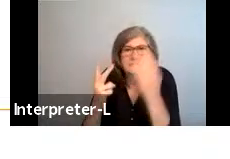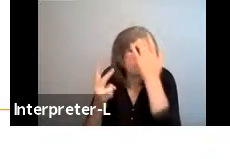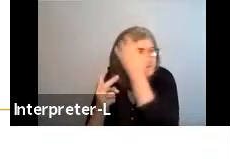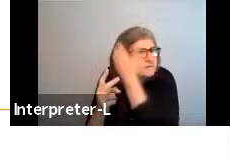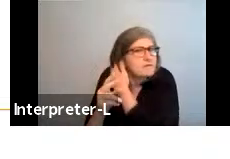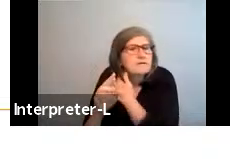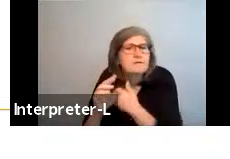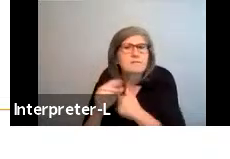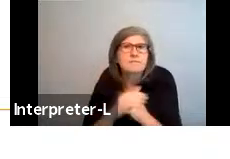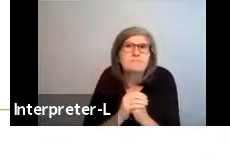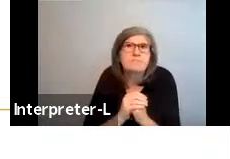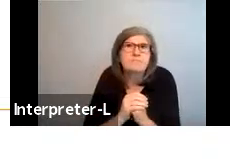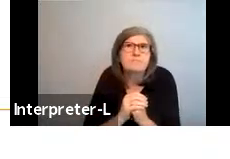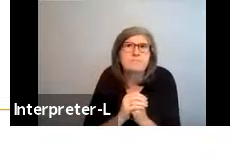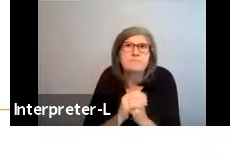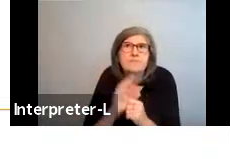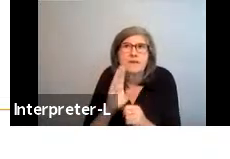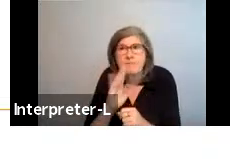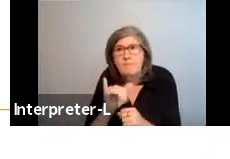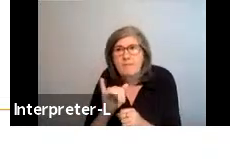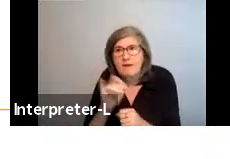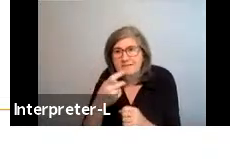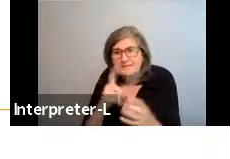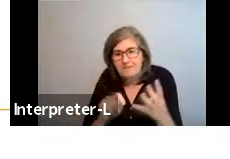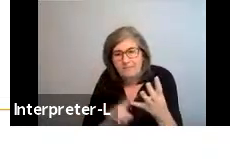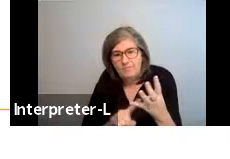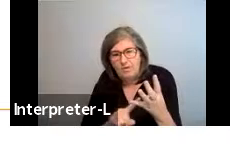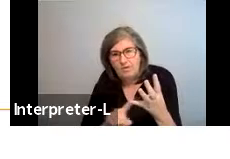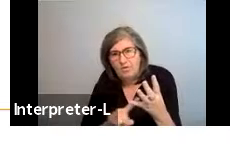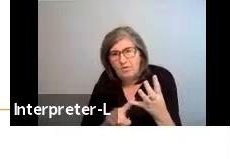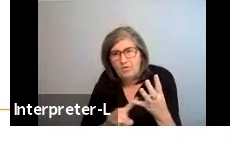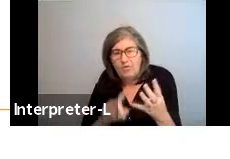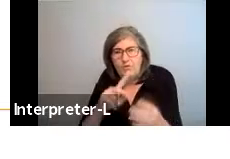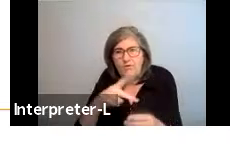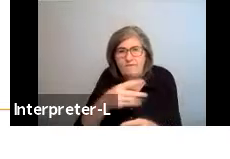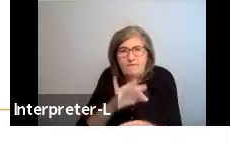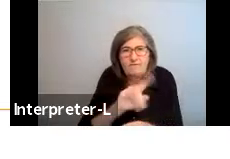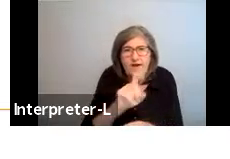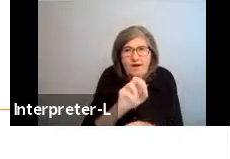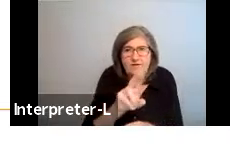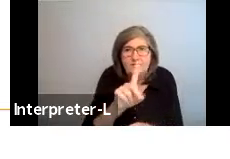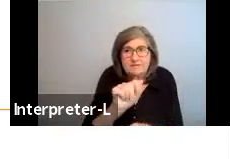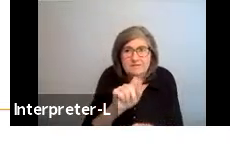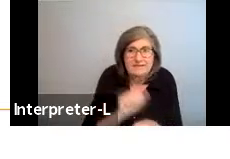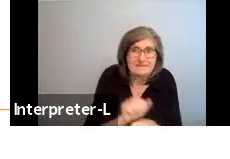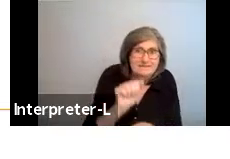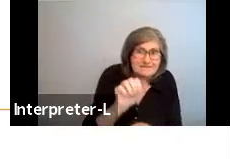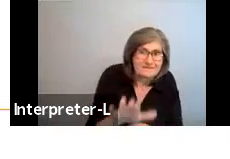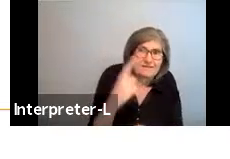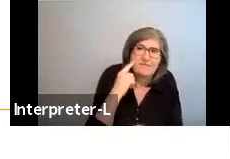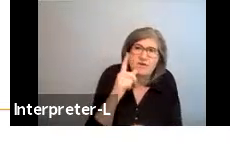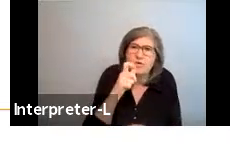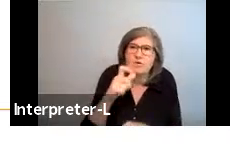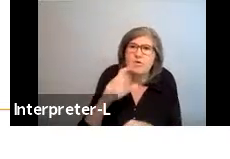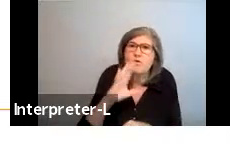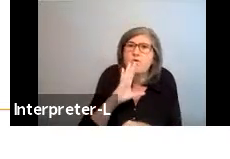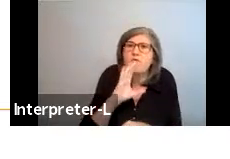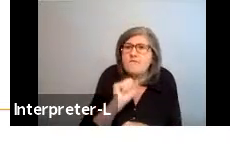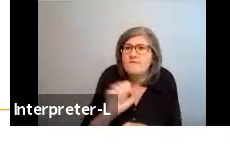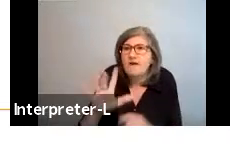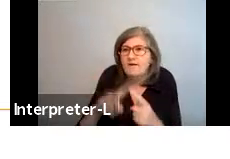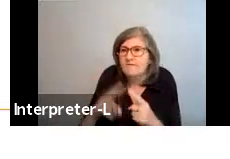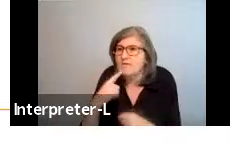the end of September, that Pfizer's data will be submitted for those who are age 5 to